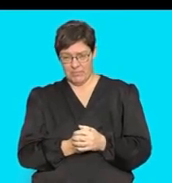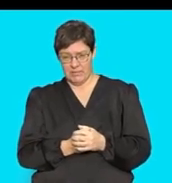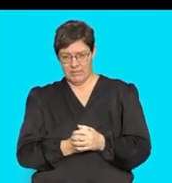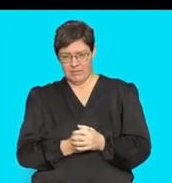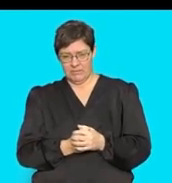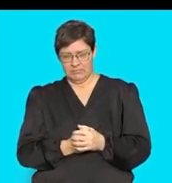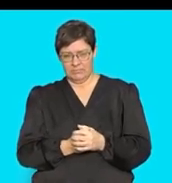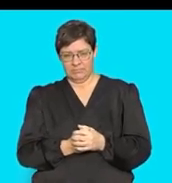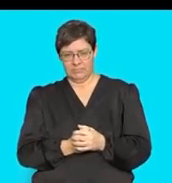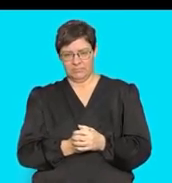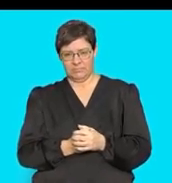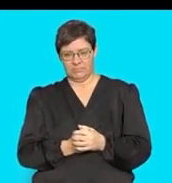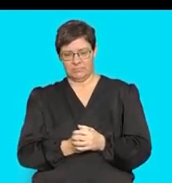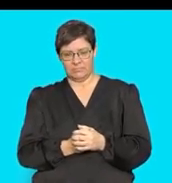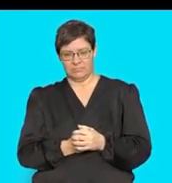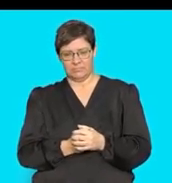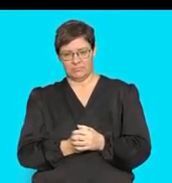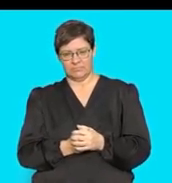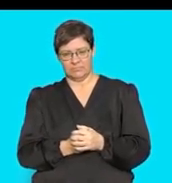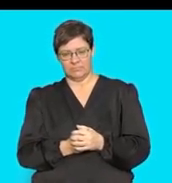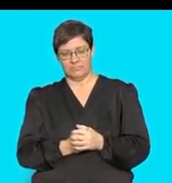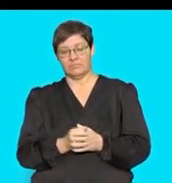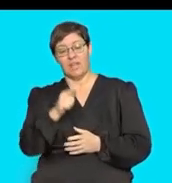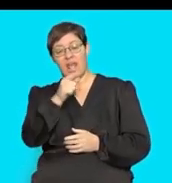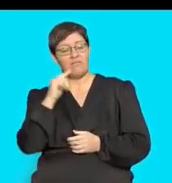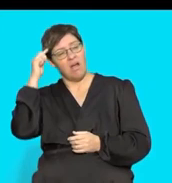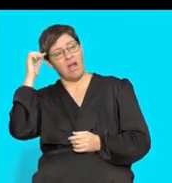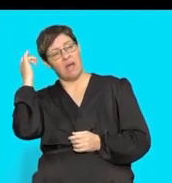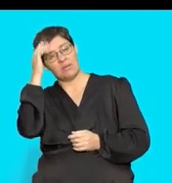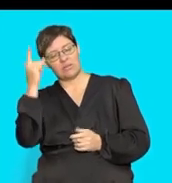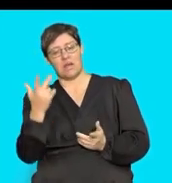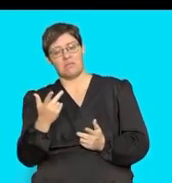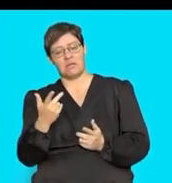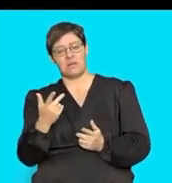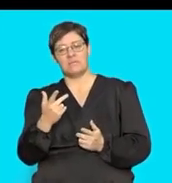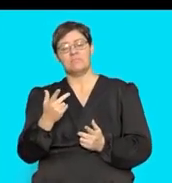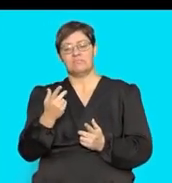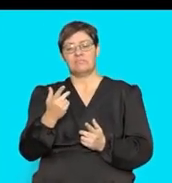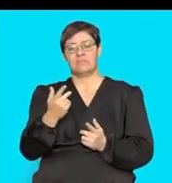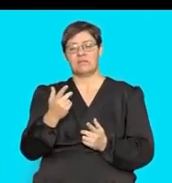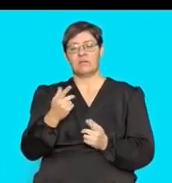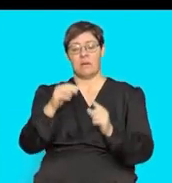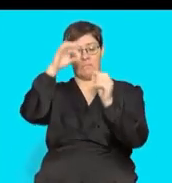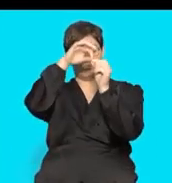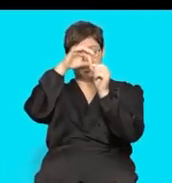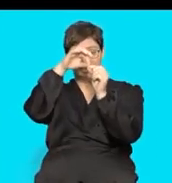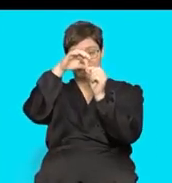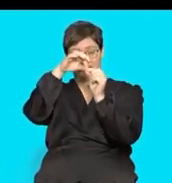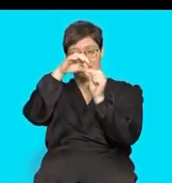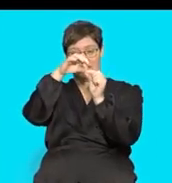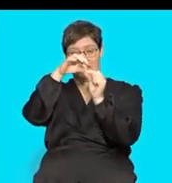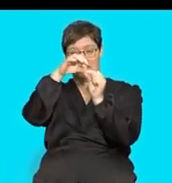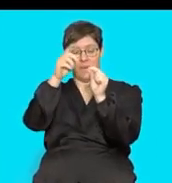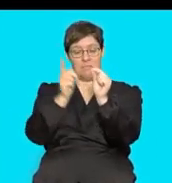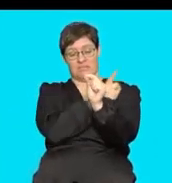information regarding this angle here. If you imagine there being a pivot on this angle at A,